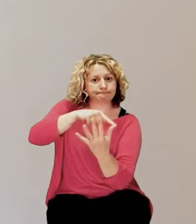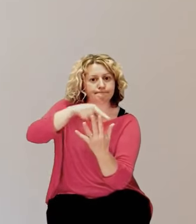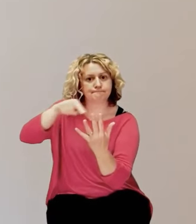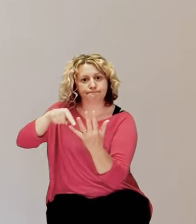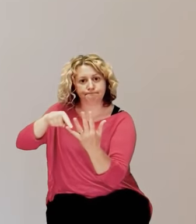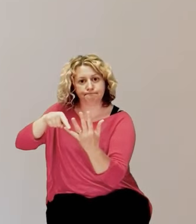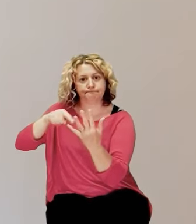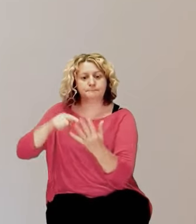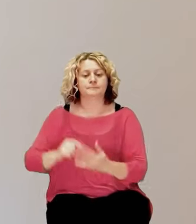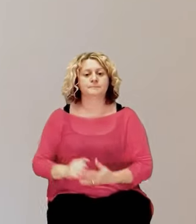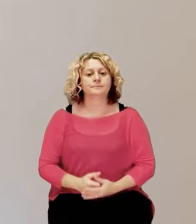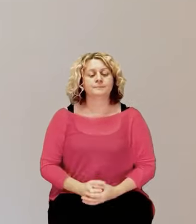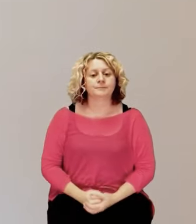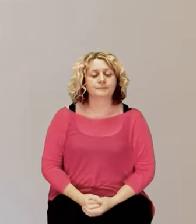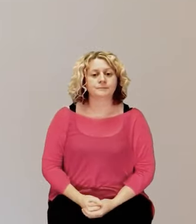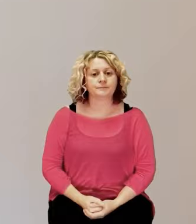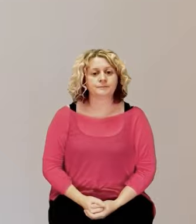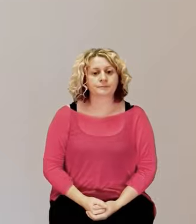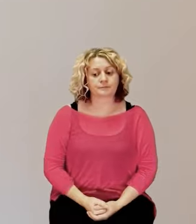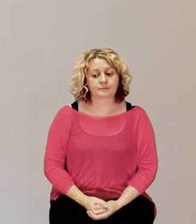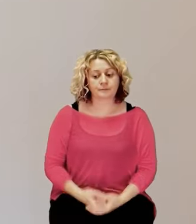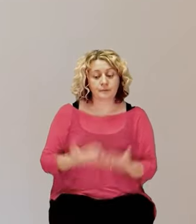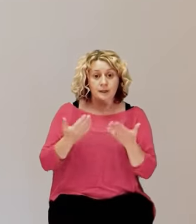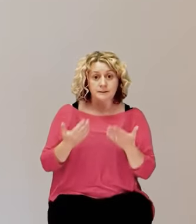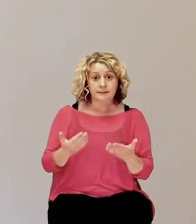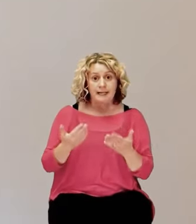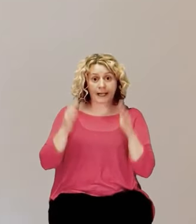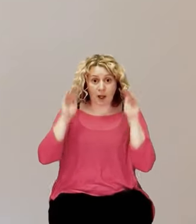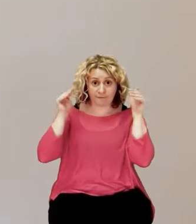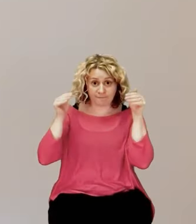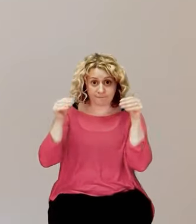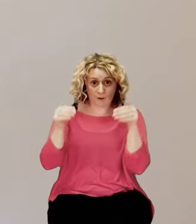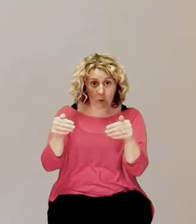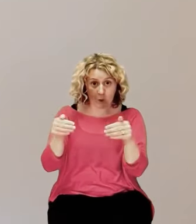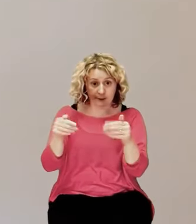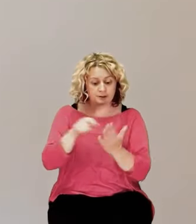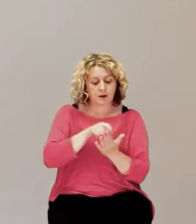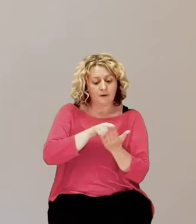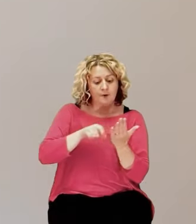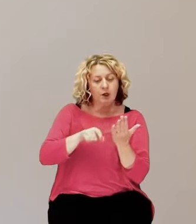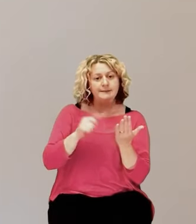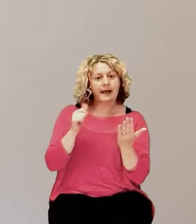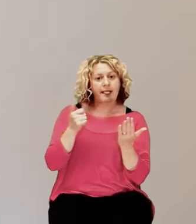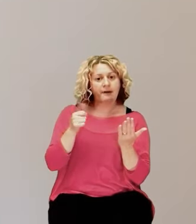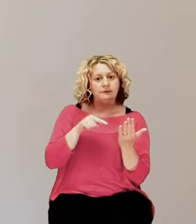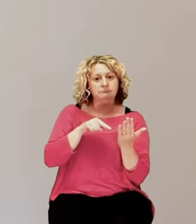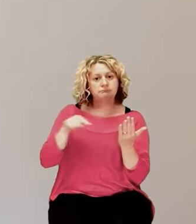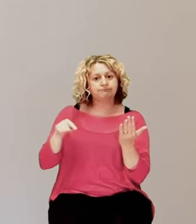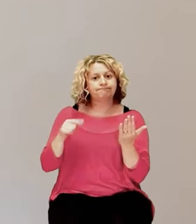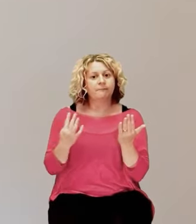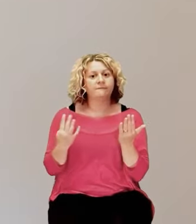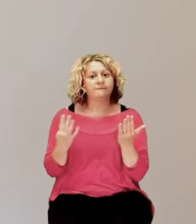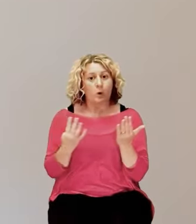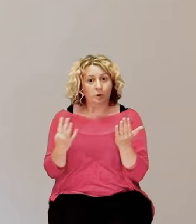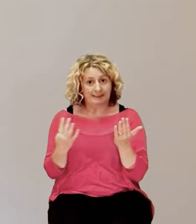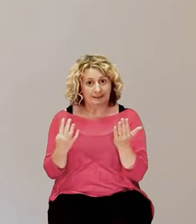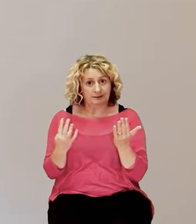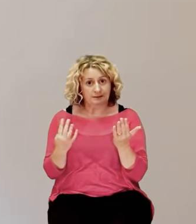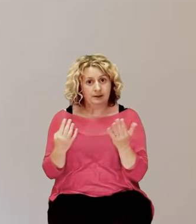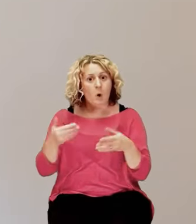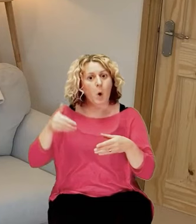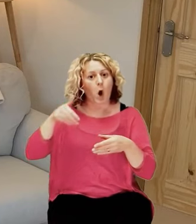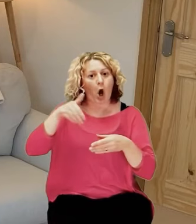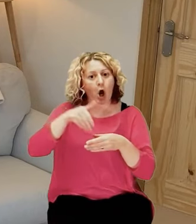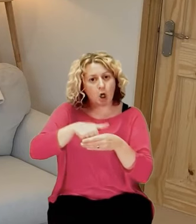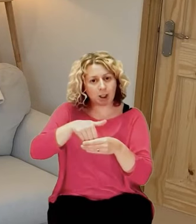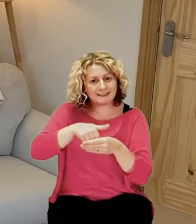like for them. Our focus today has to be on verses 11 to 14. But to get the context of 11 to